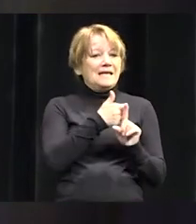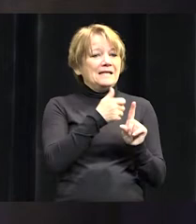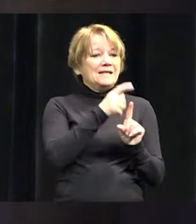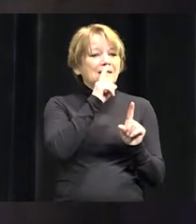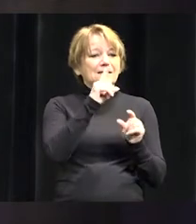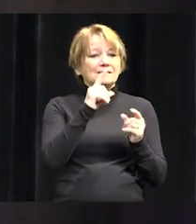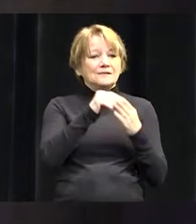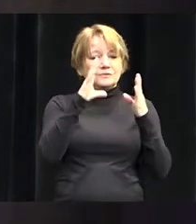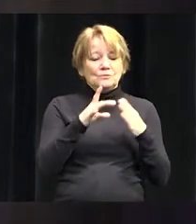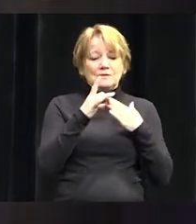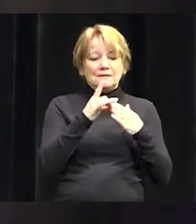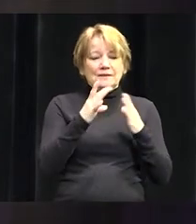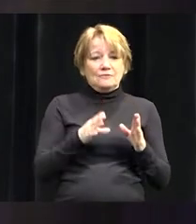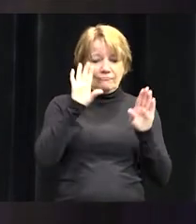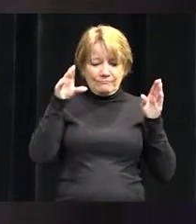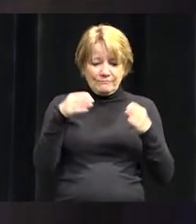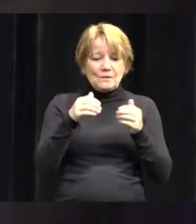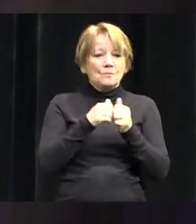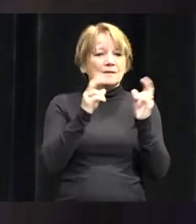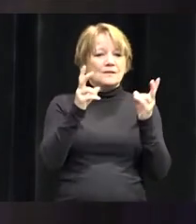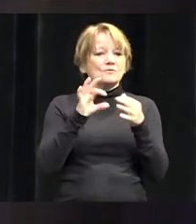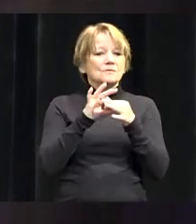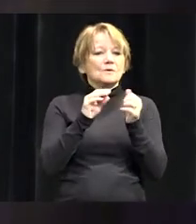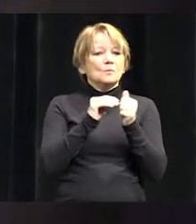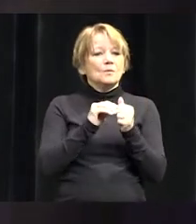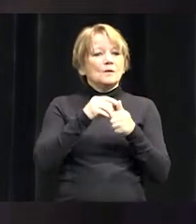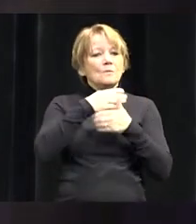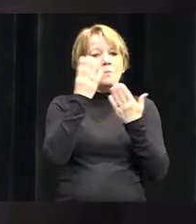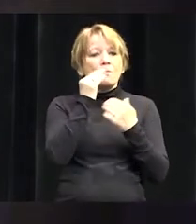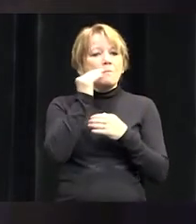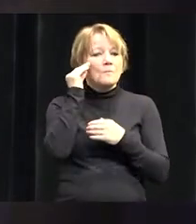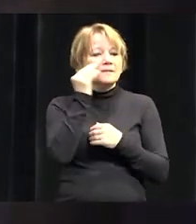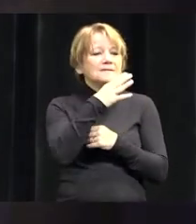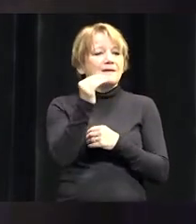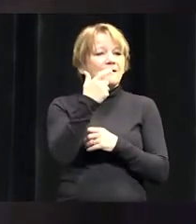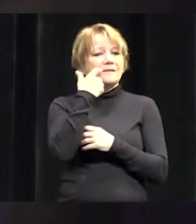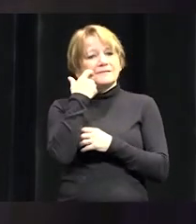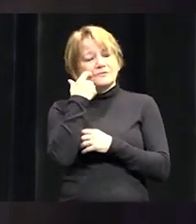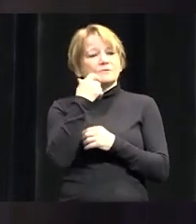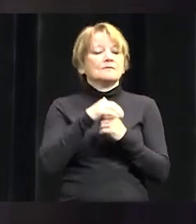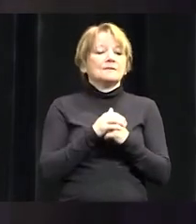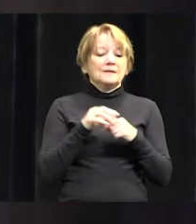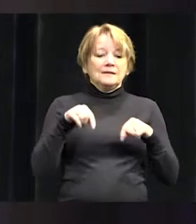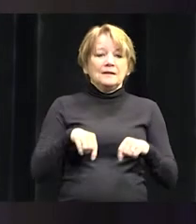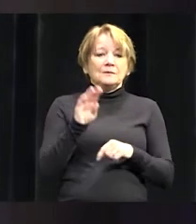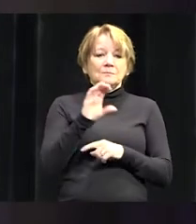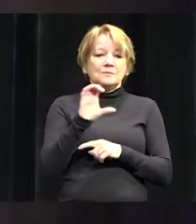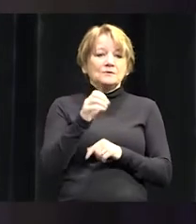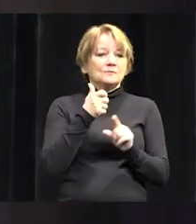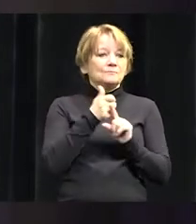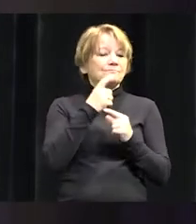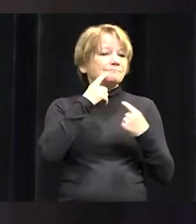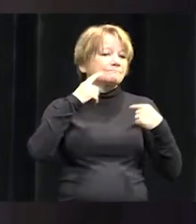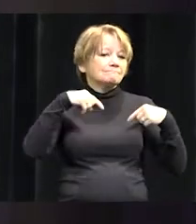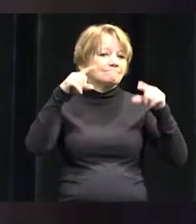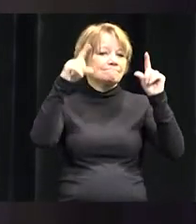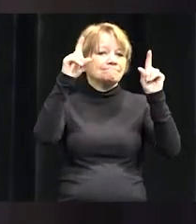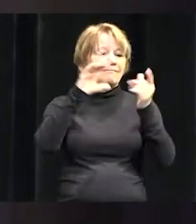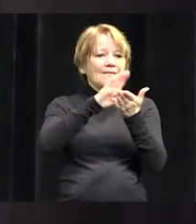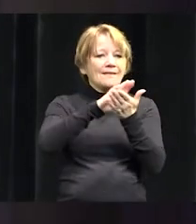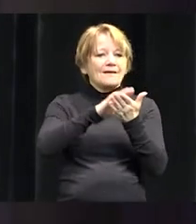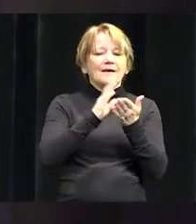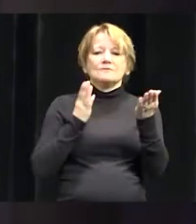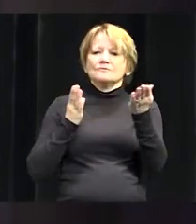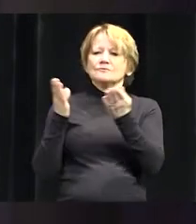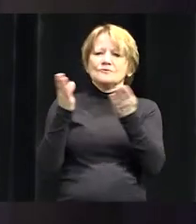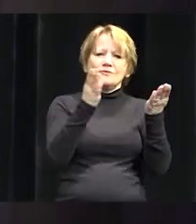a student leader focused on issues pertaining to homelessness and addiction at bristol she excelled academically